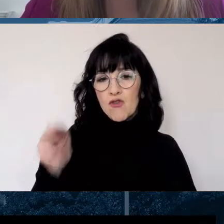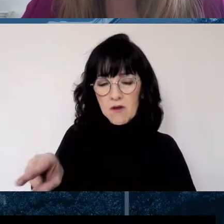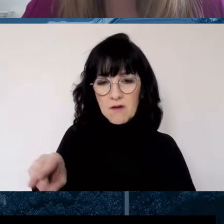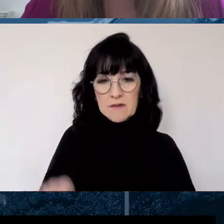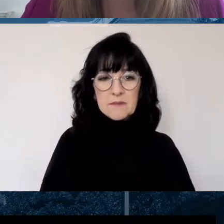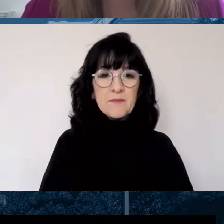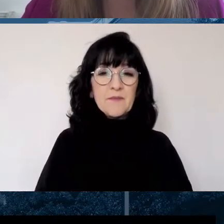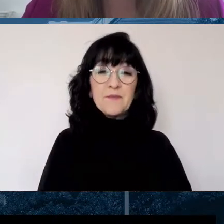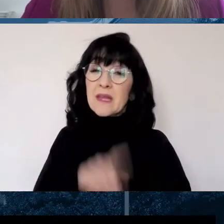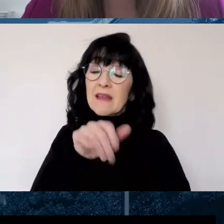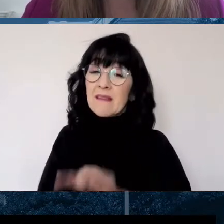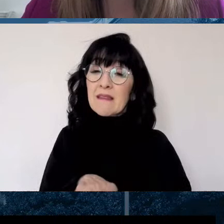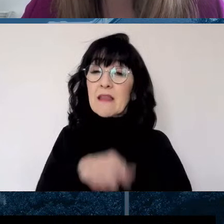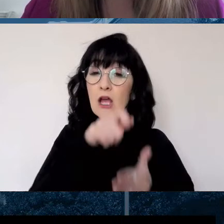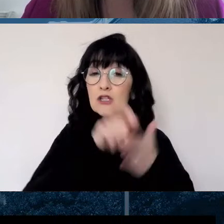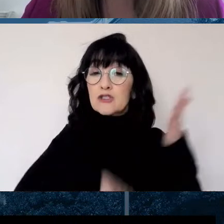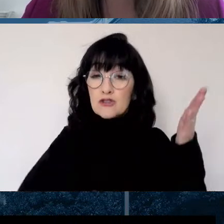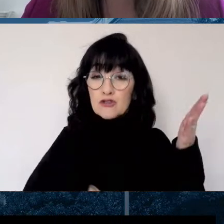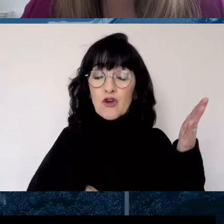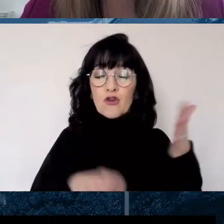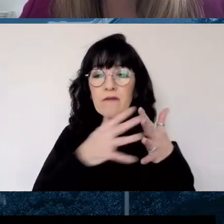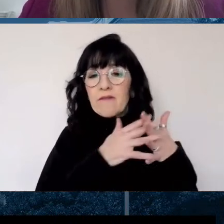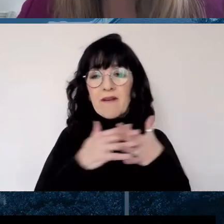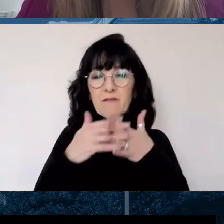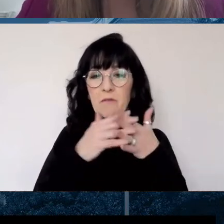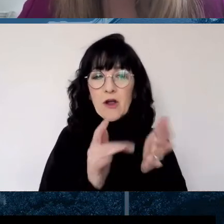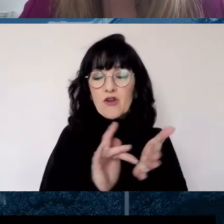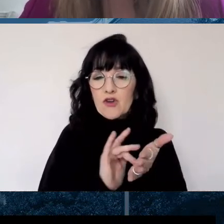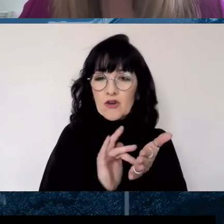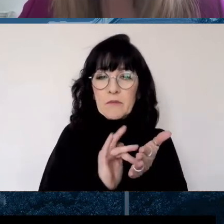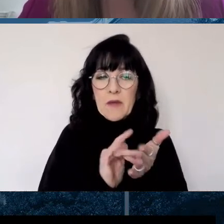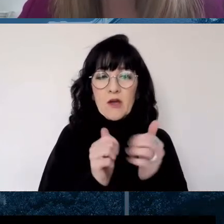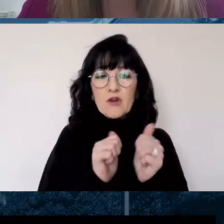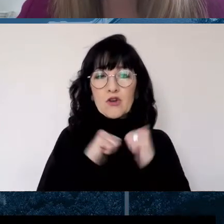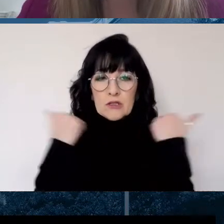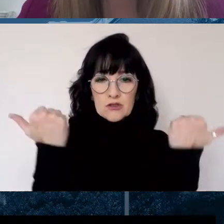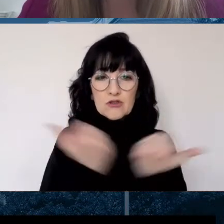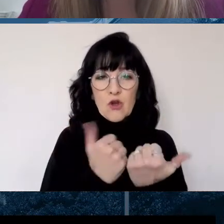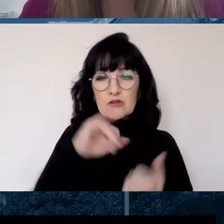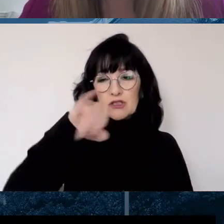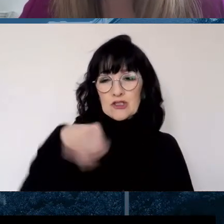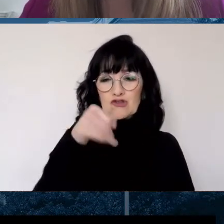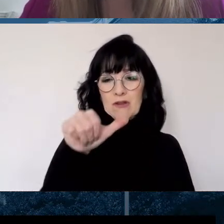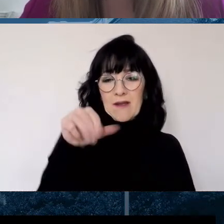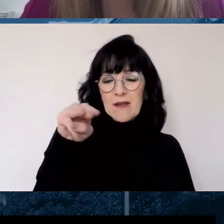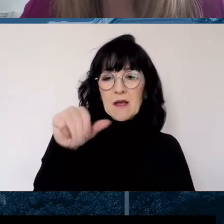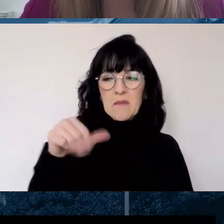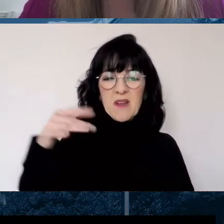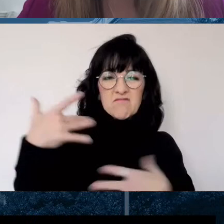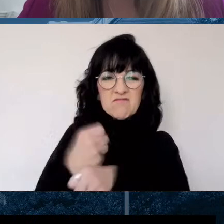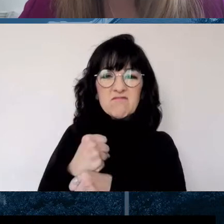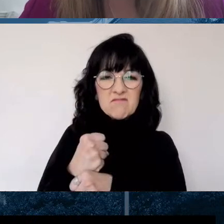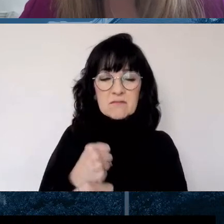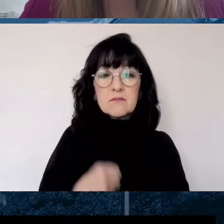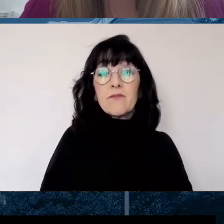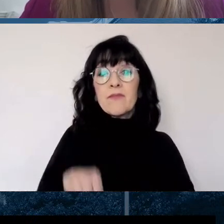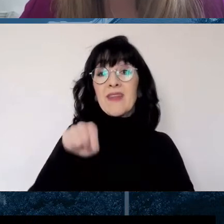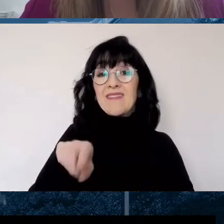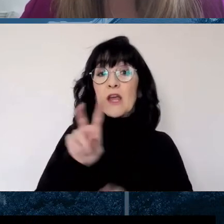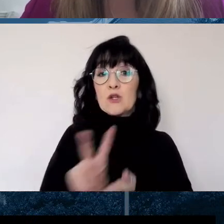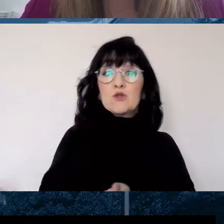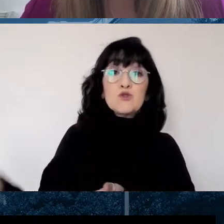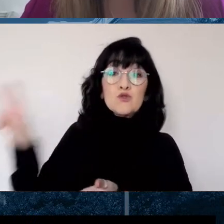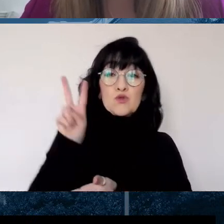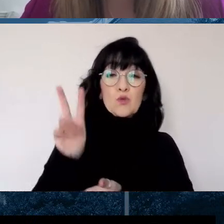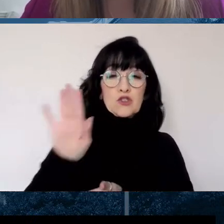in the Journal of American Medical Association, or JAMA, just about 2 weeks ago. And it detailed a study of